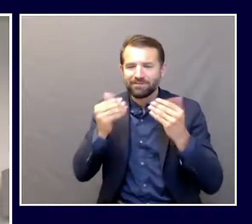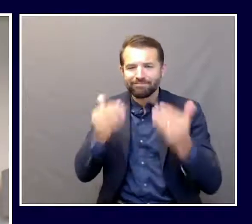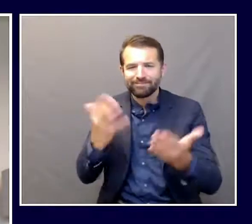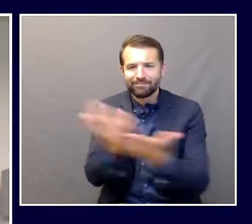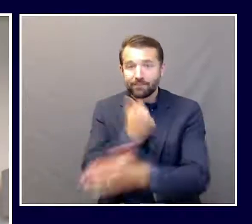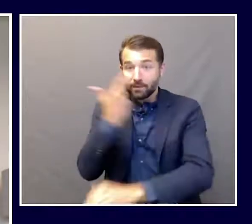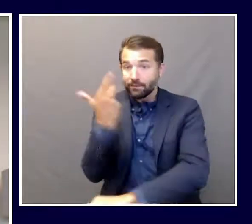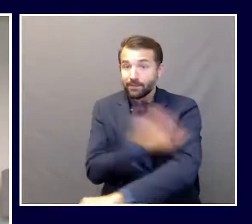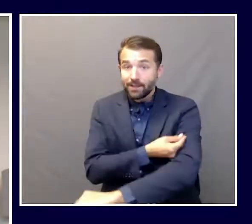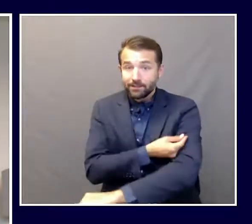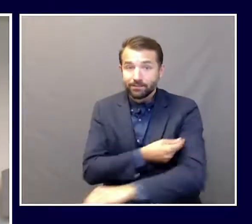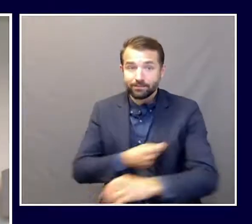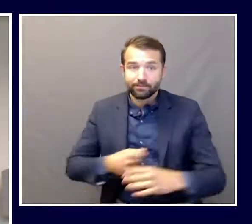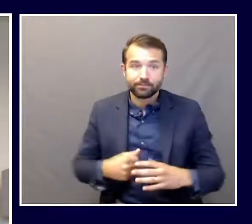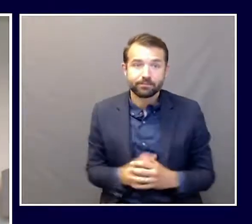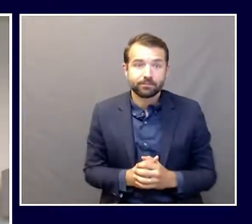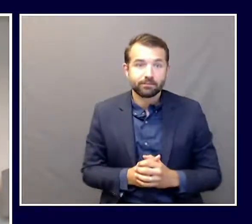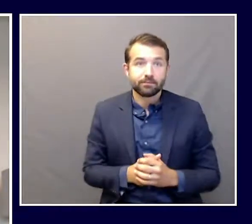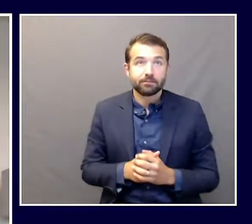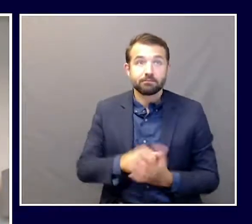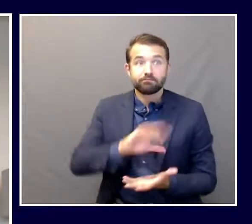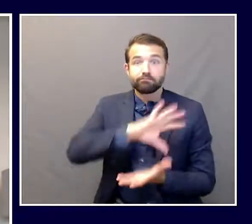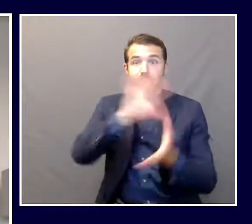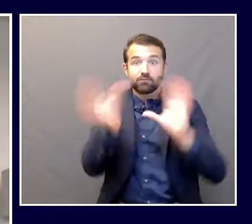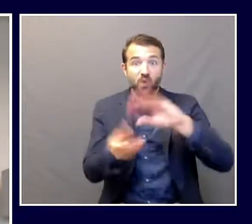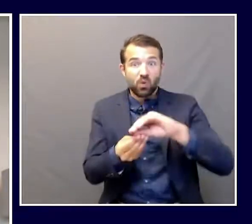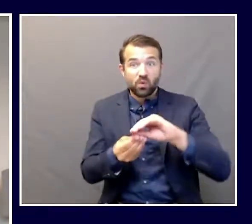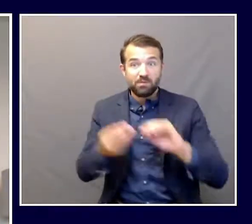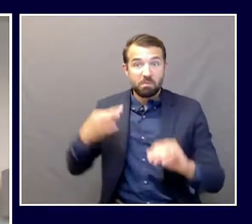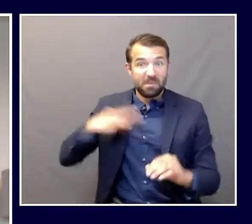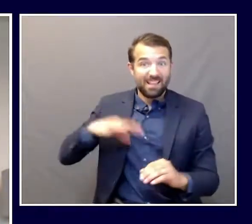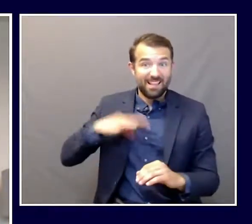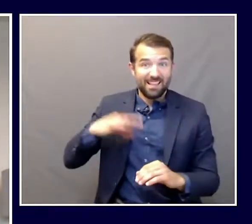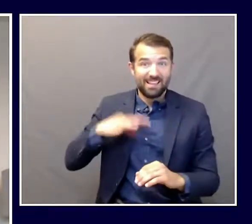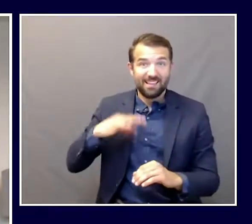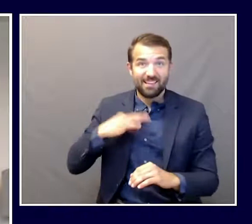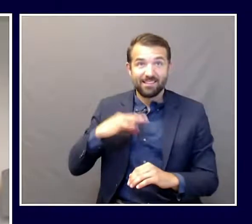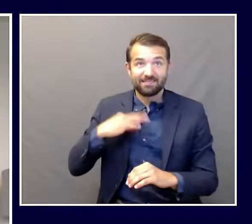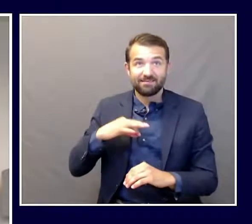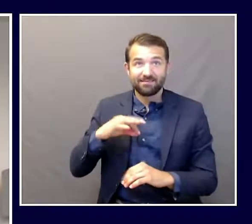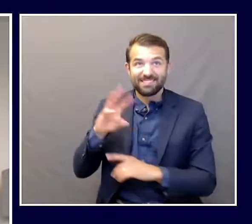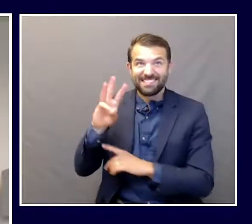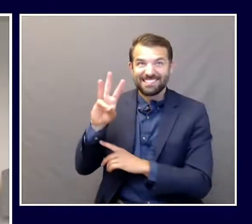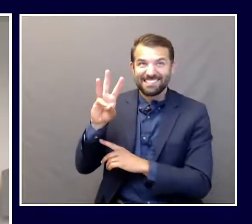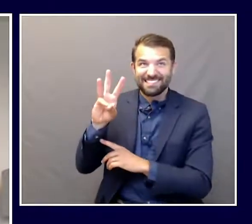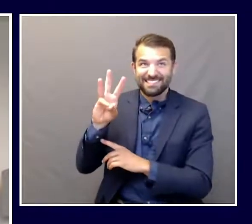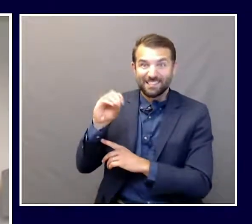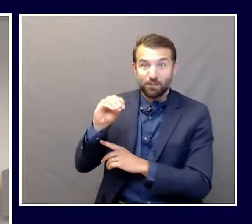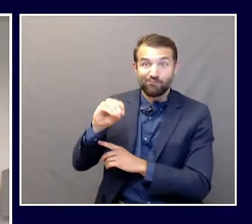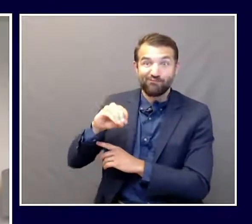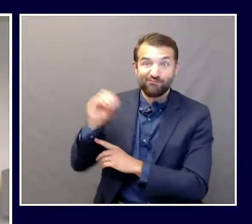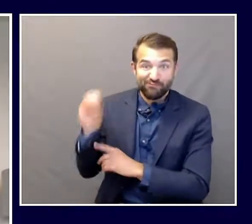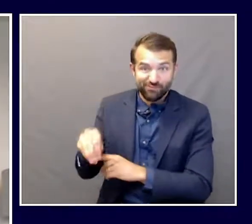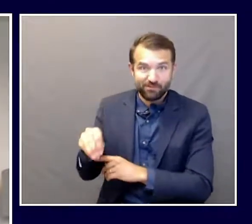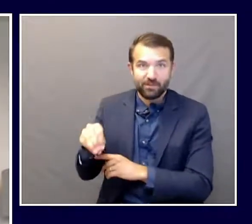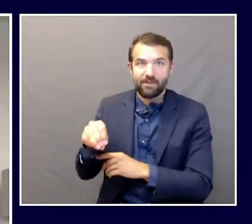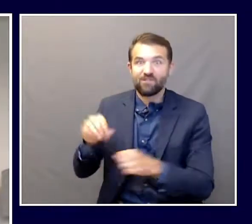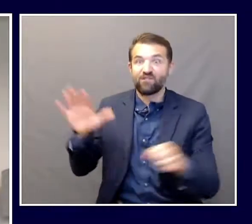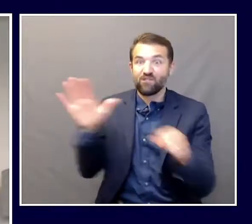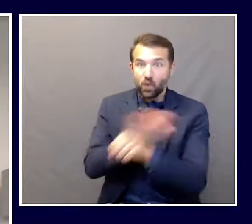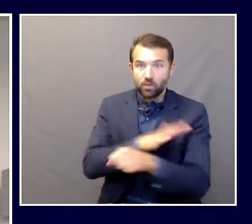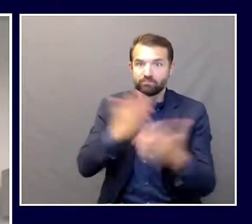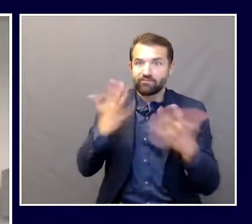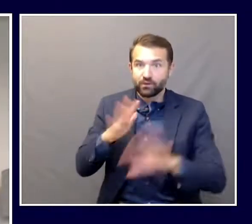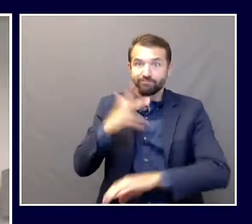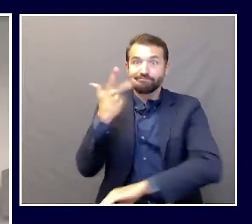the entire population of the state of Maine is fully vaccinated. From 0 to 100 plus, for the